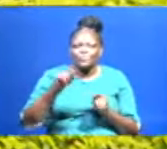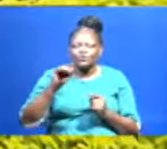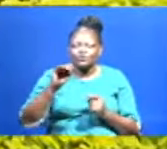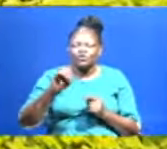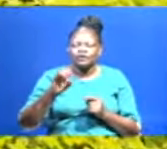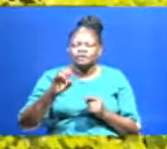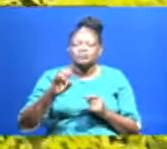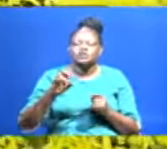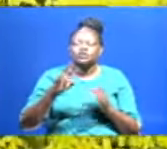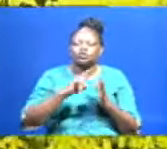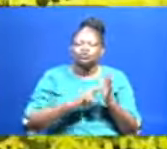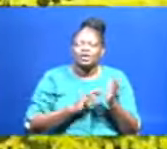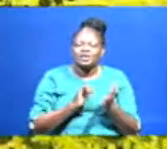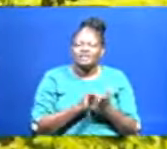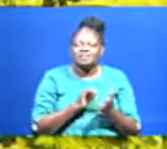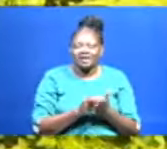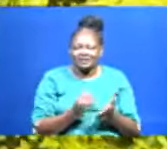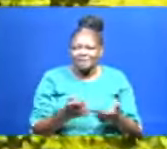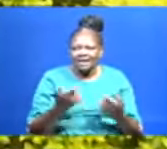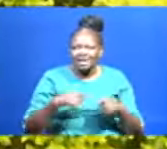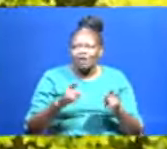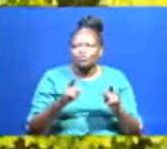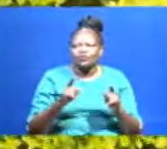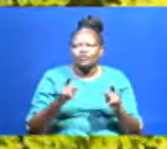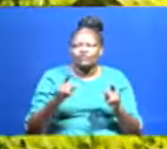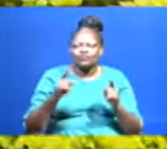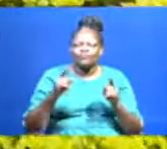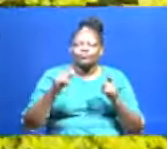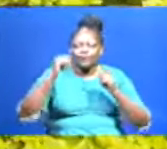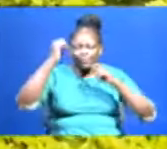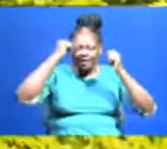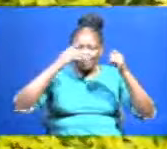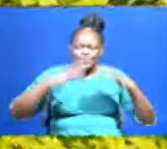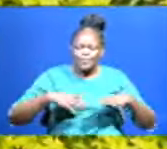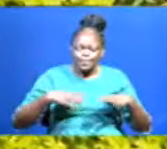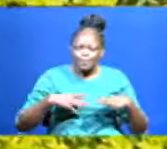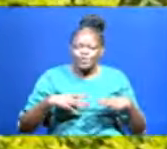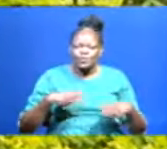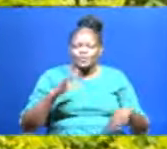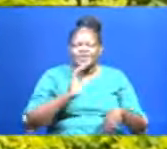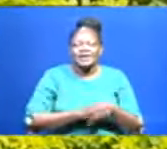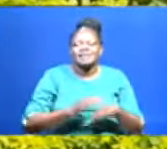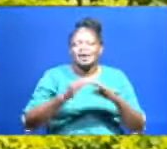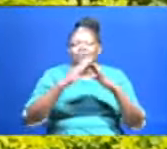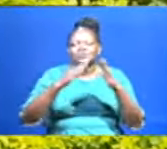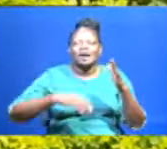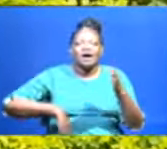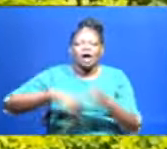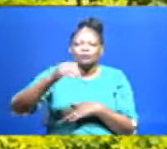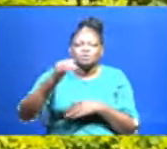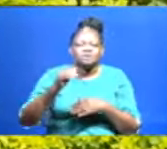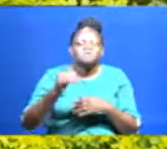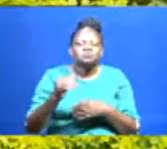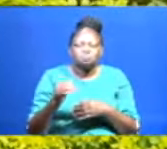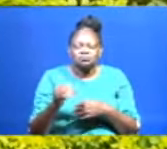among many other things, allowed for military personnel to be able to find housing outside of the military